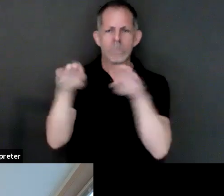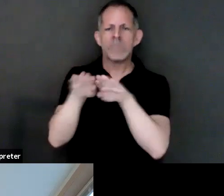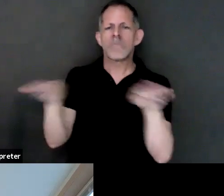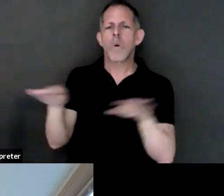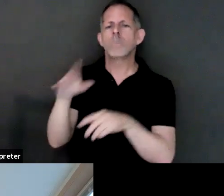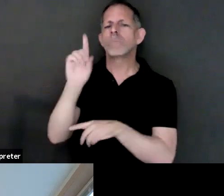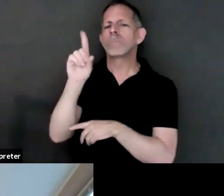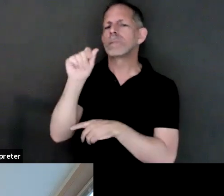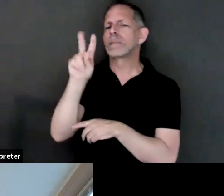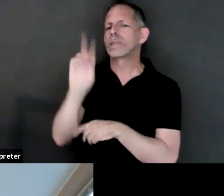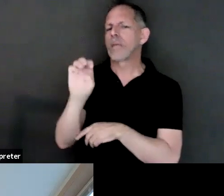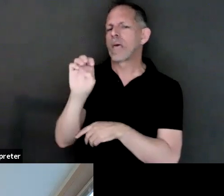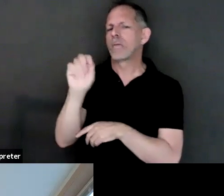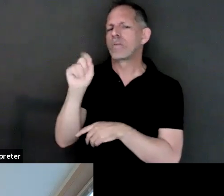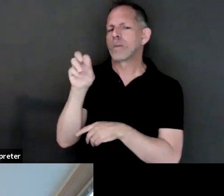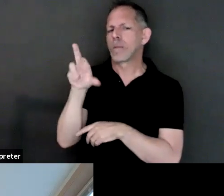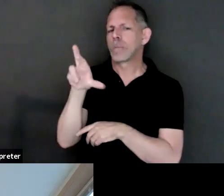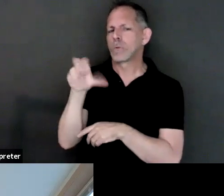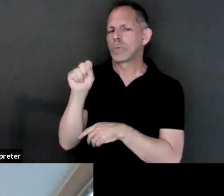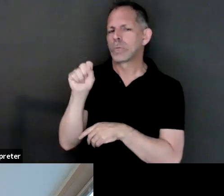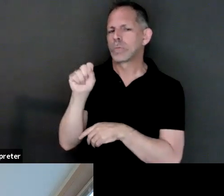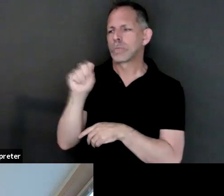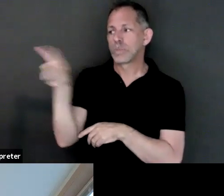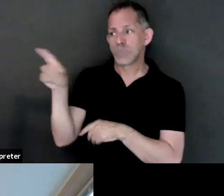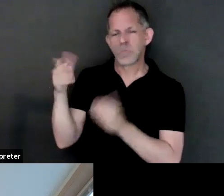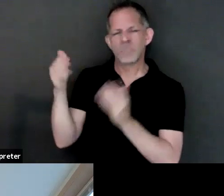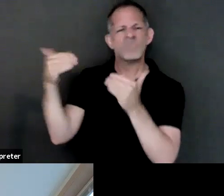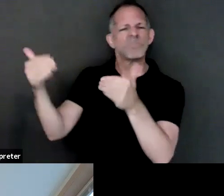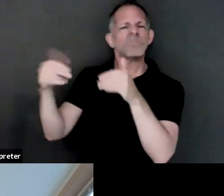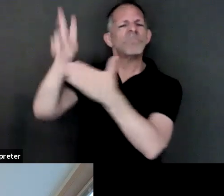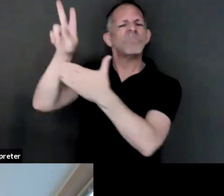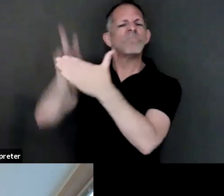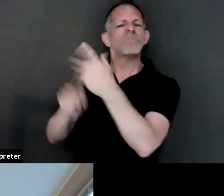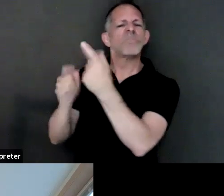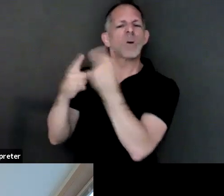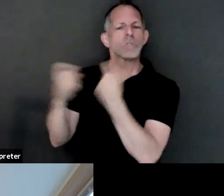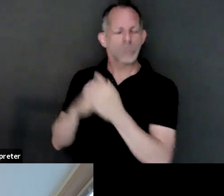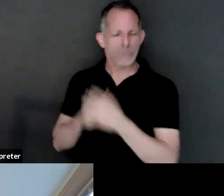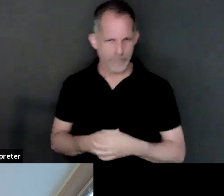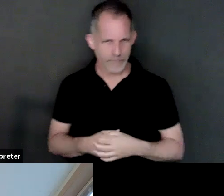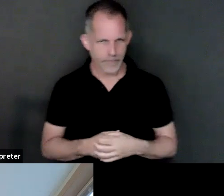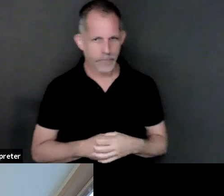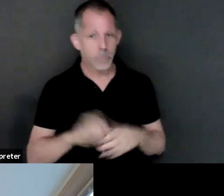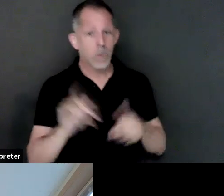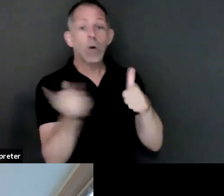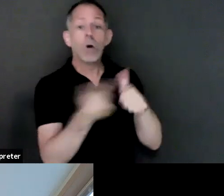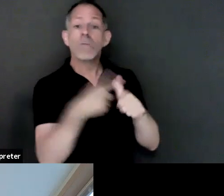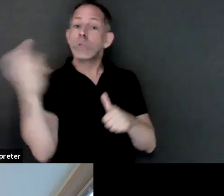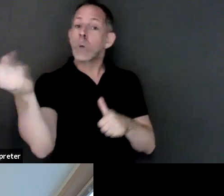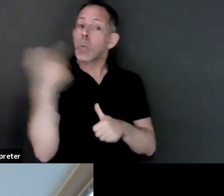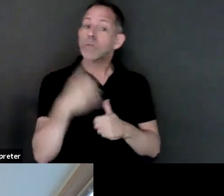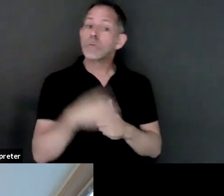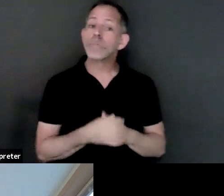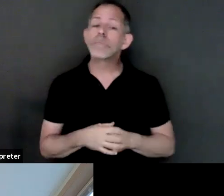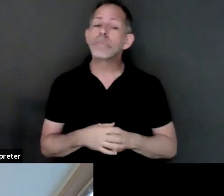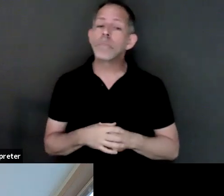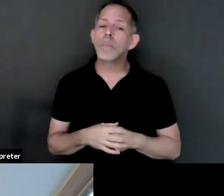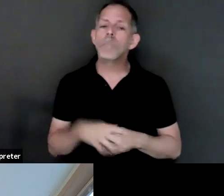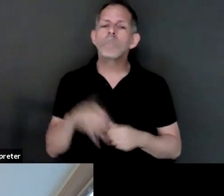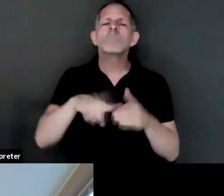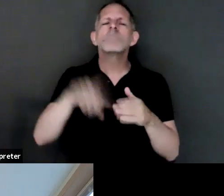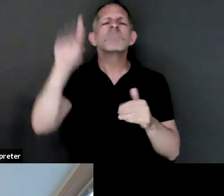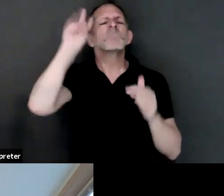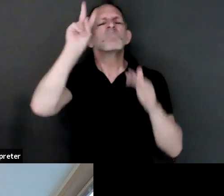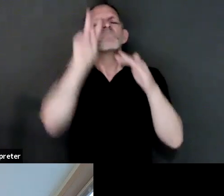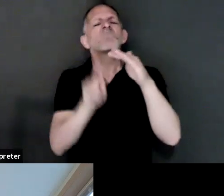you, Doctor. First question is, what are your expectations for COVID cases as schools resume in a couple of weeks, and what must schools